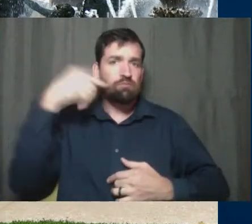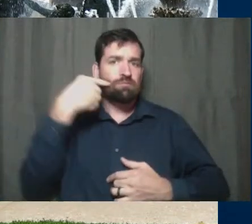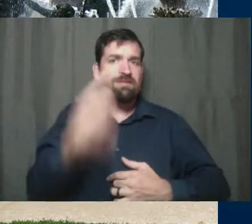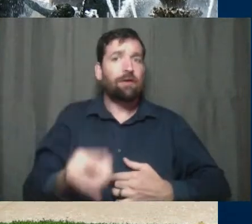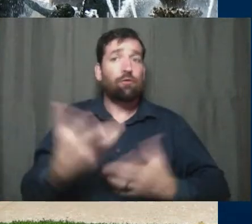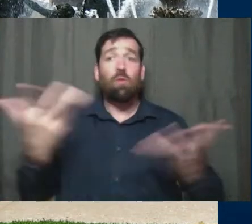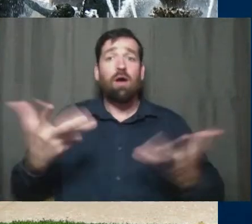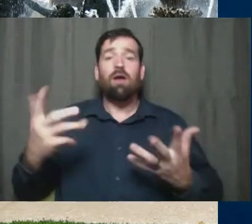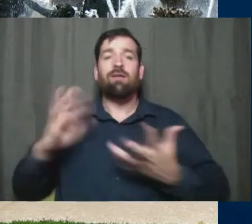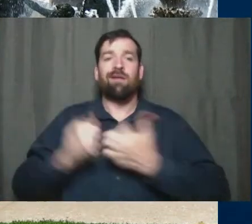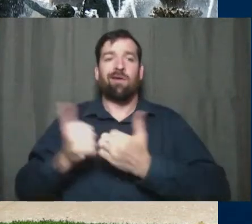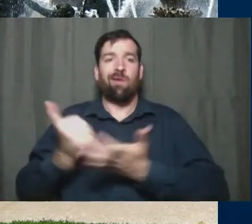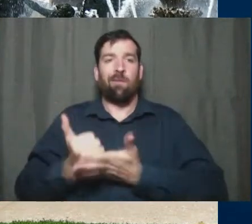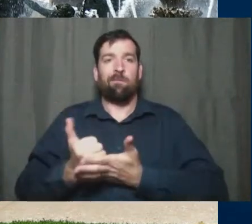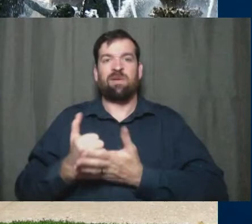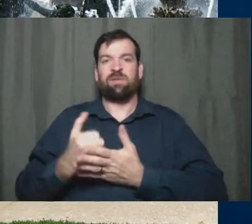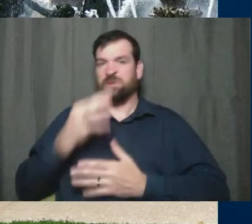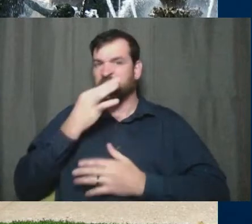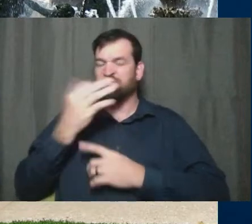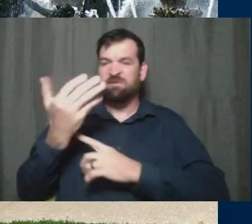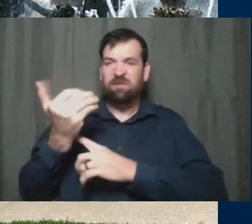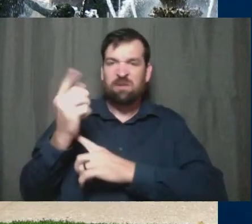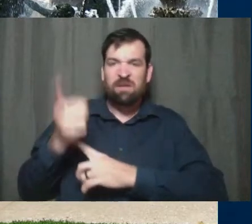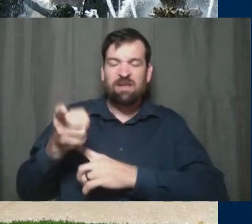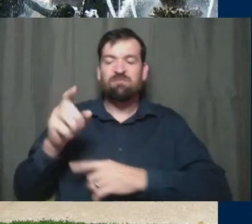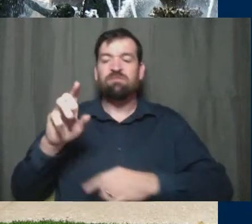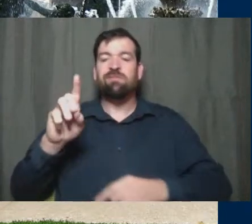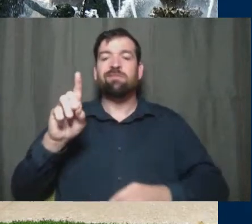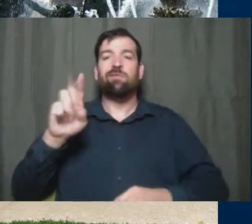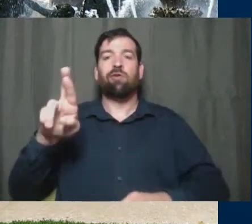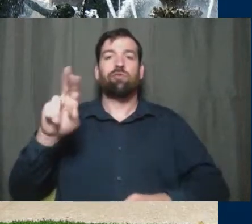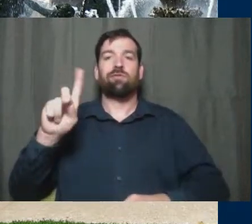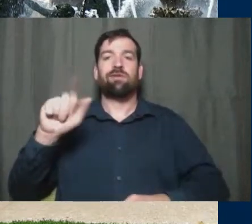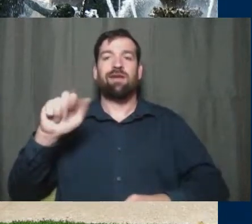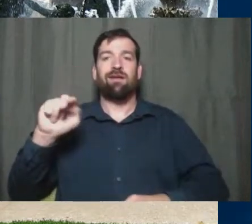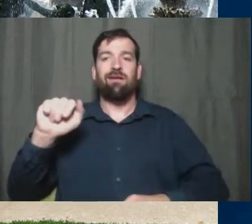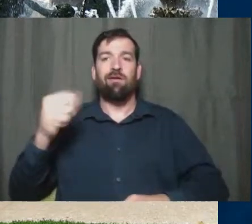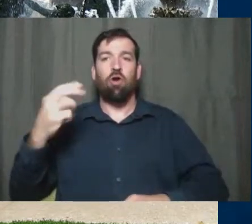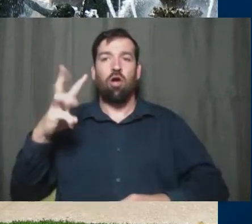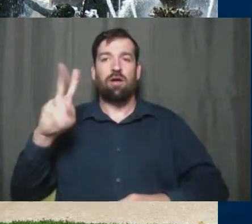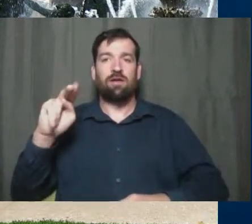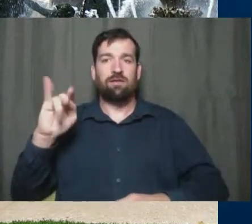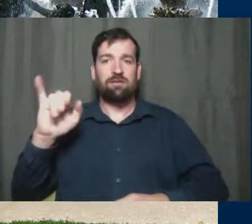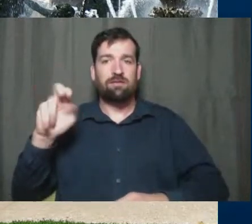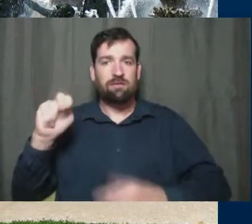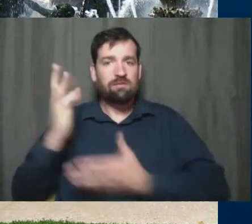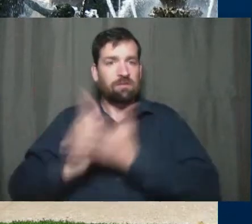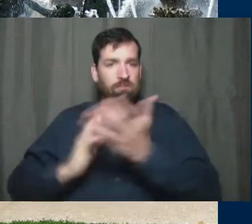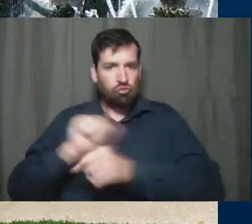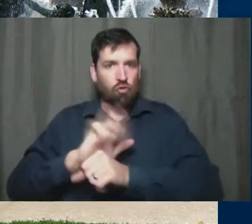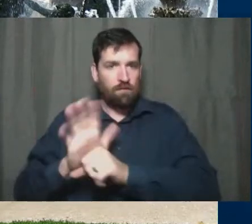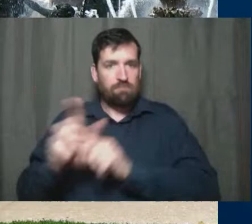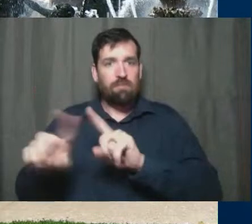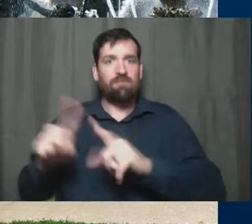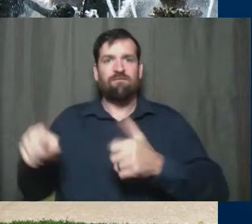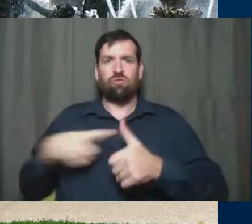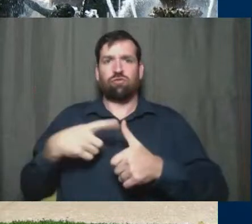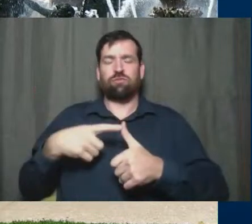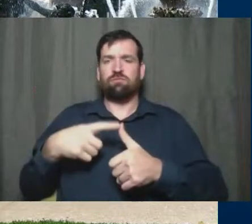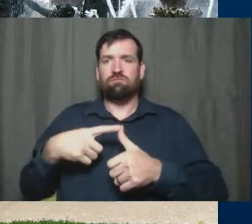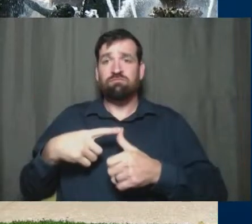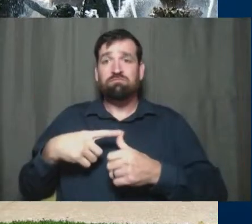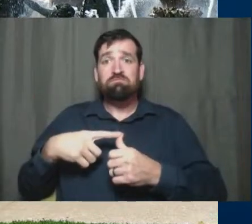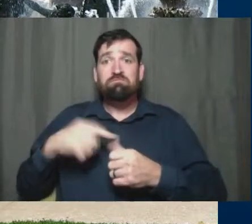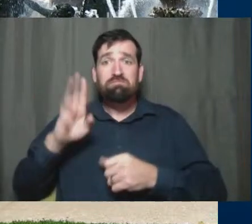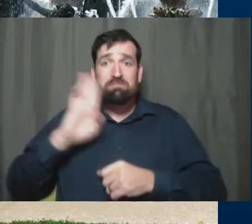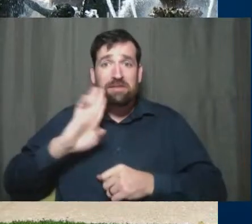help. In about 15, Dr. Dana Hawkinson joins us with the COVID count and some COVID headlines. But first, cracking open a cold one after working